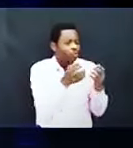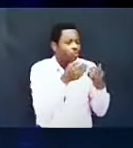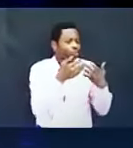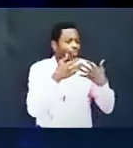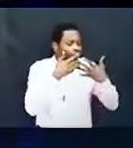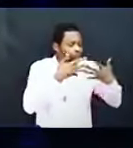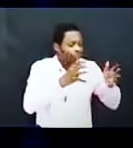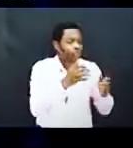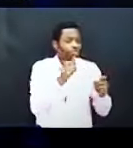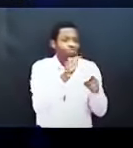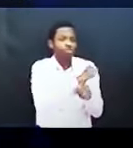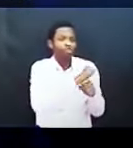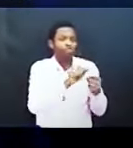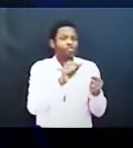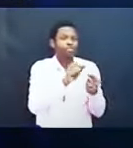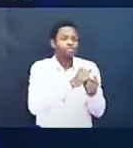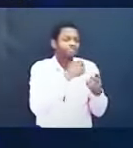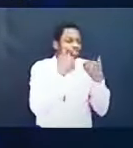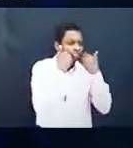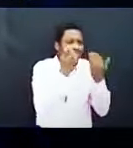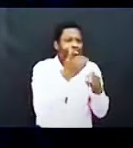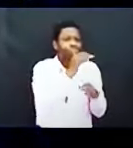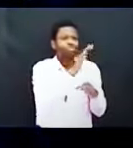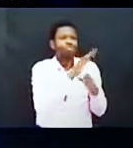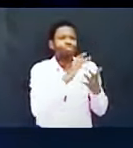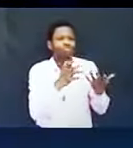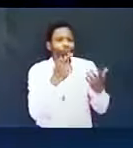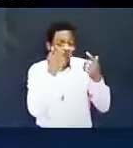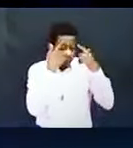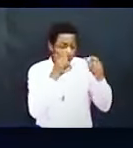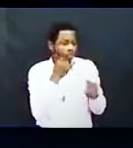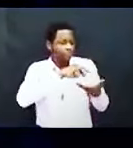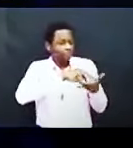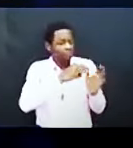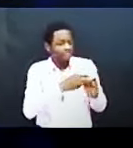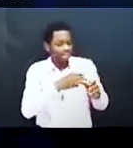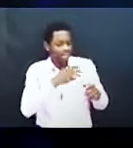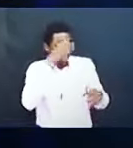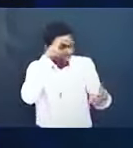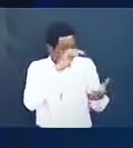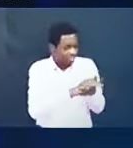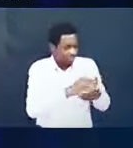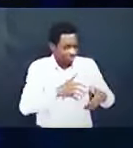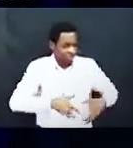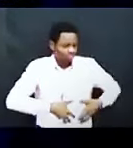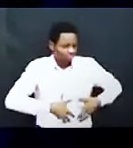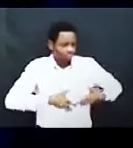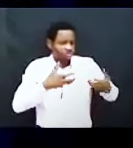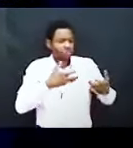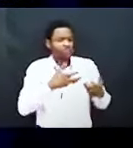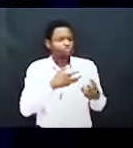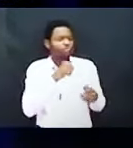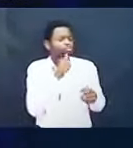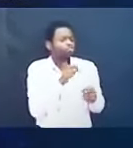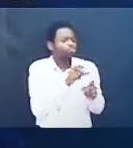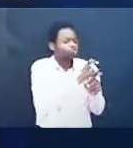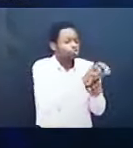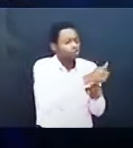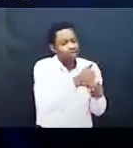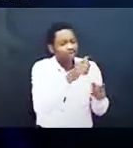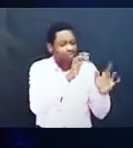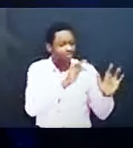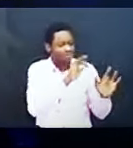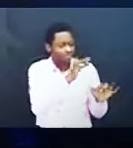away. For jealousy arouses a husband's fury, and he will show no mercy when he